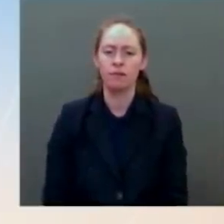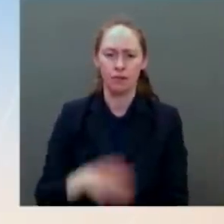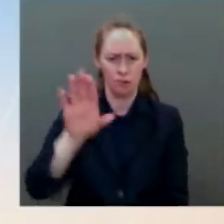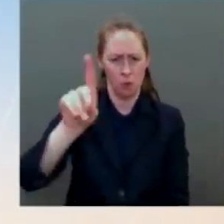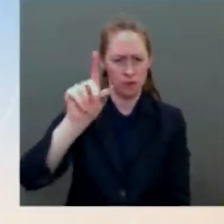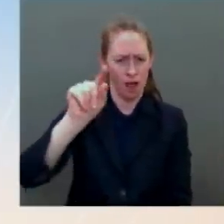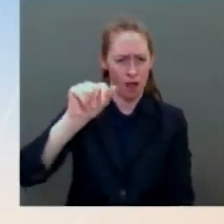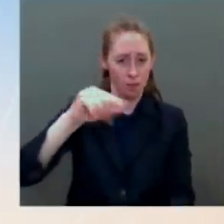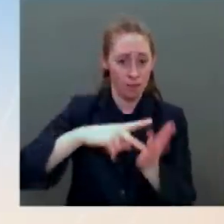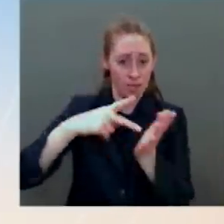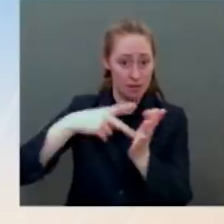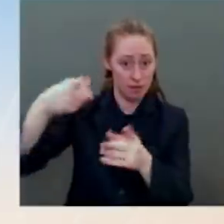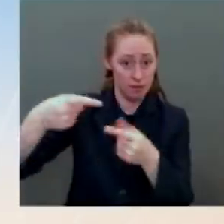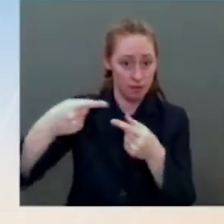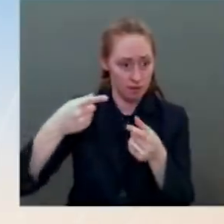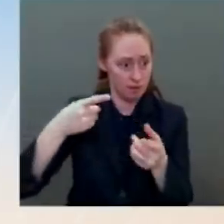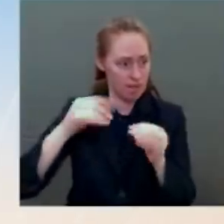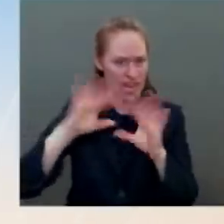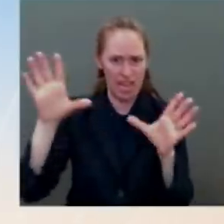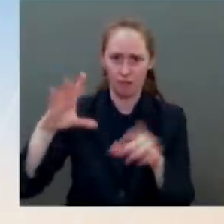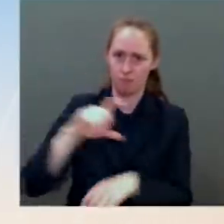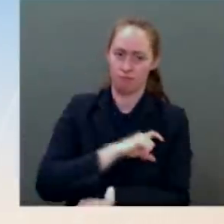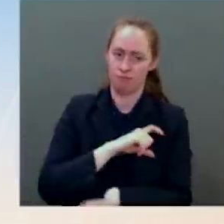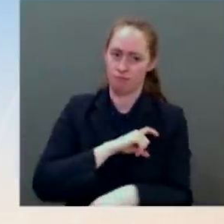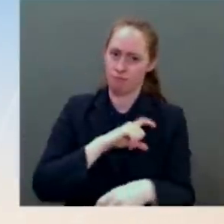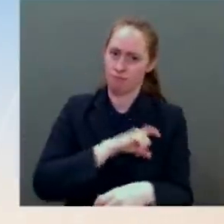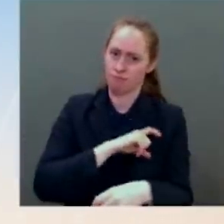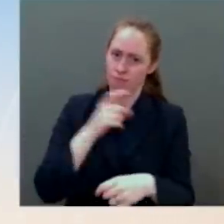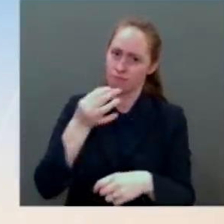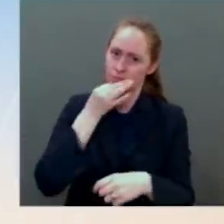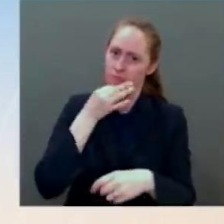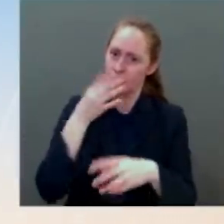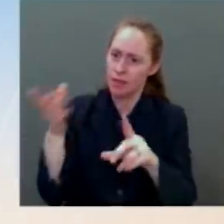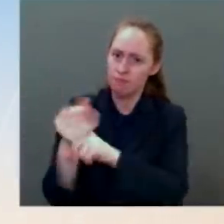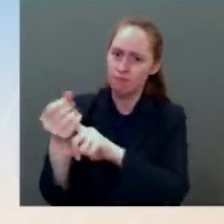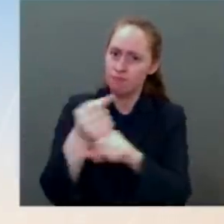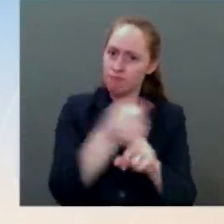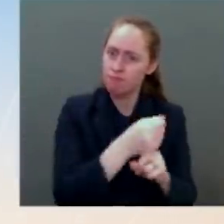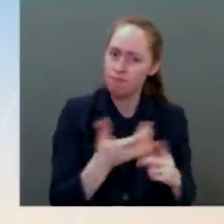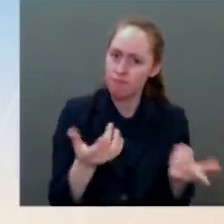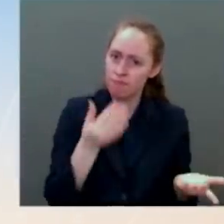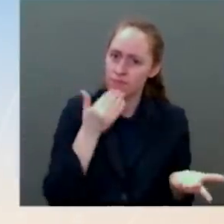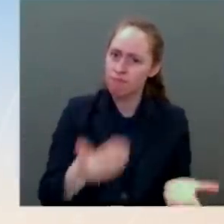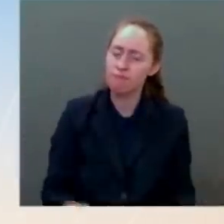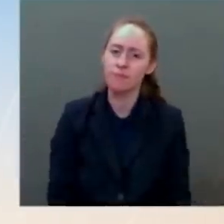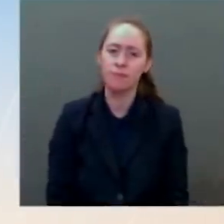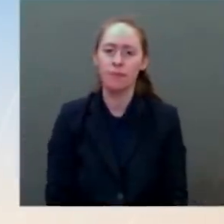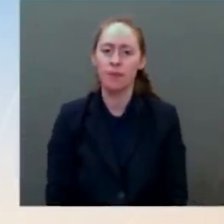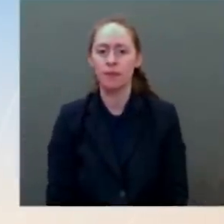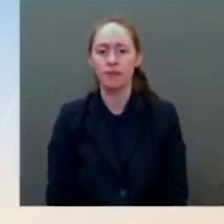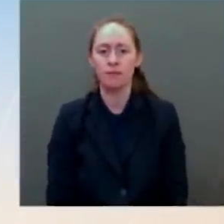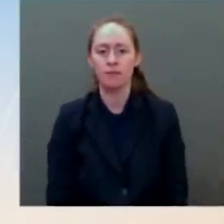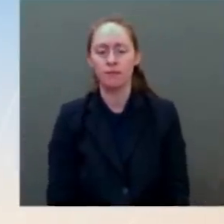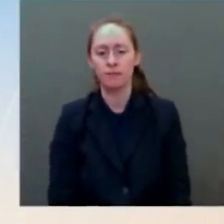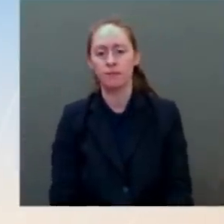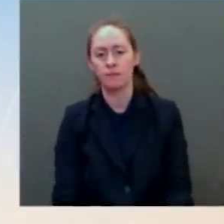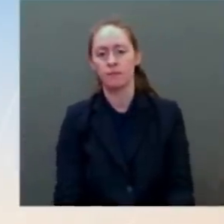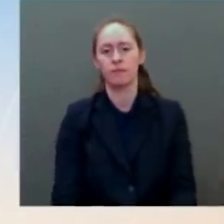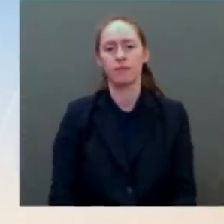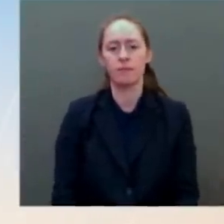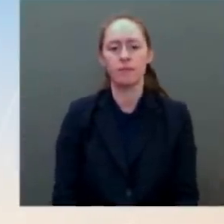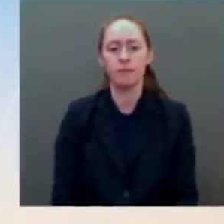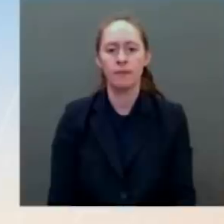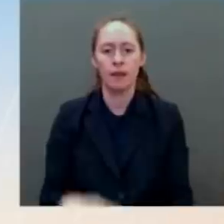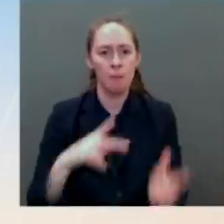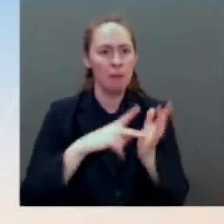people at the border. 2,000 illegal immigrants a day got away last month. Are you saying that you can say with certainty none